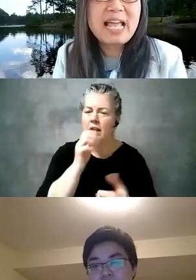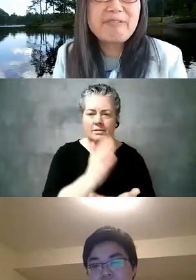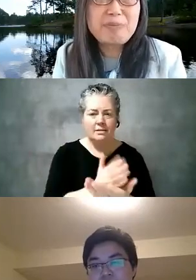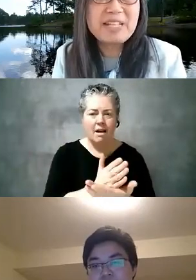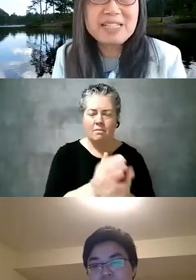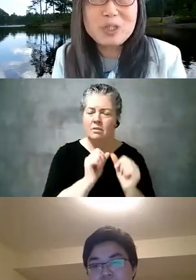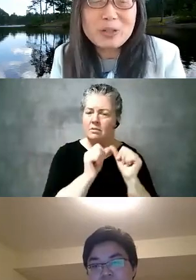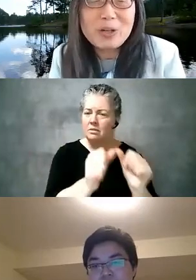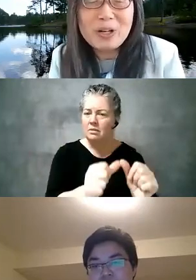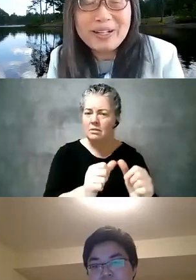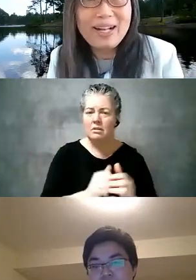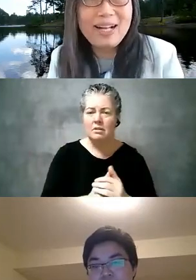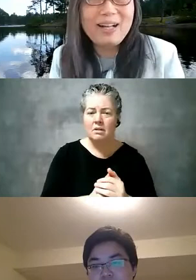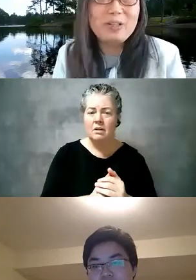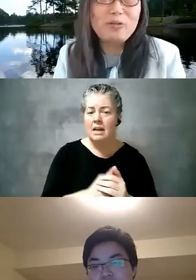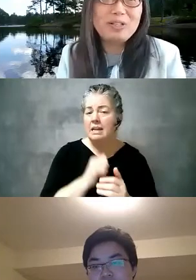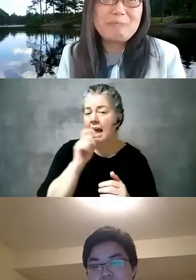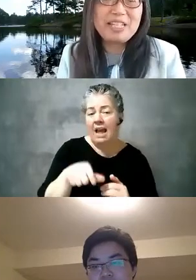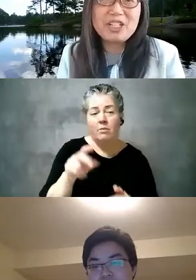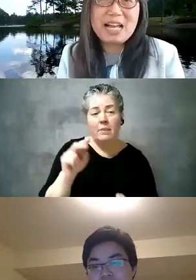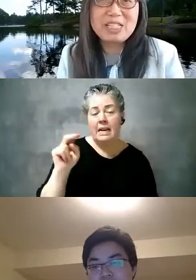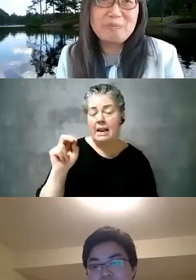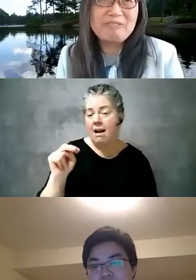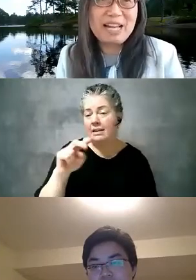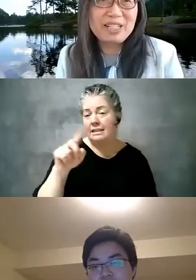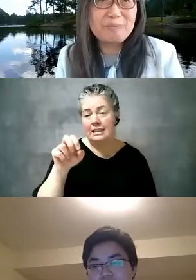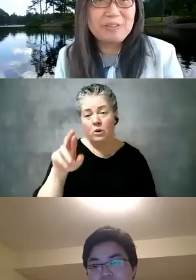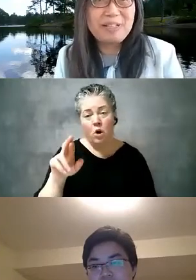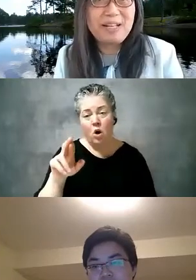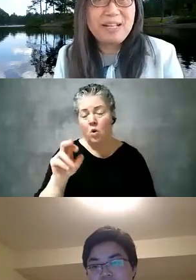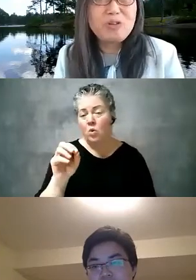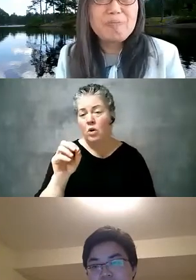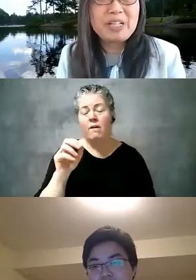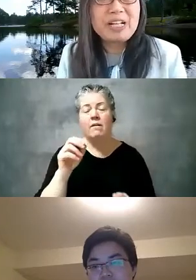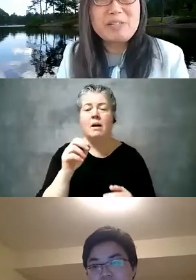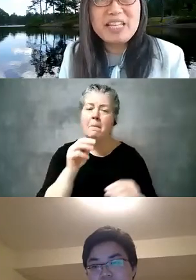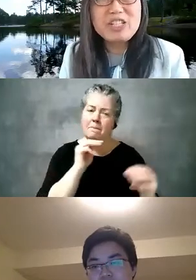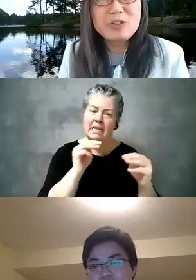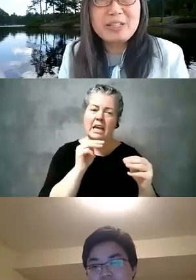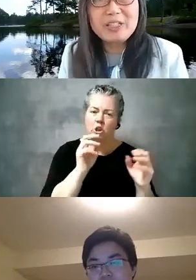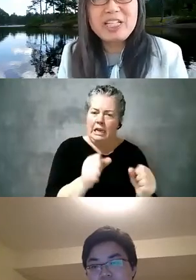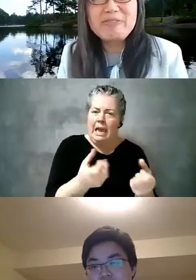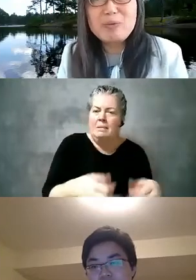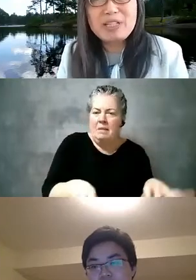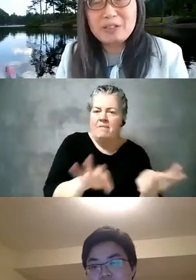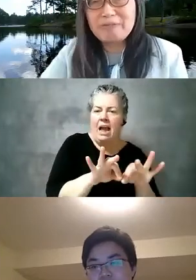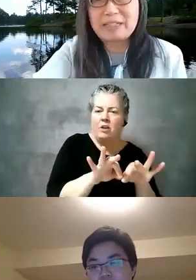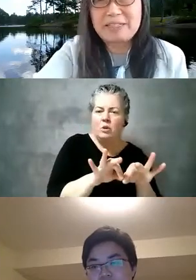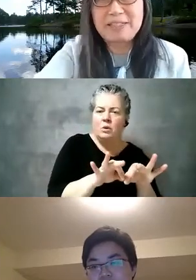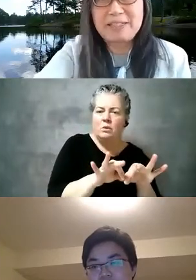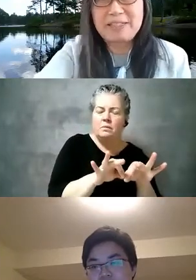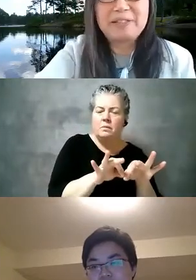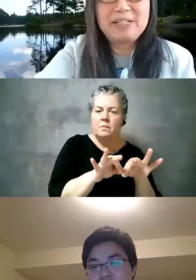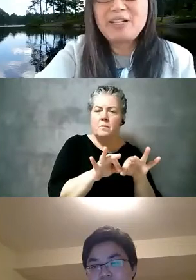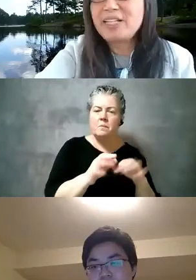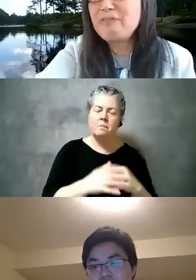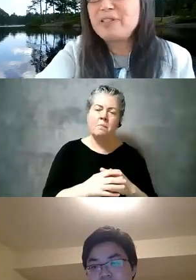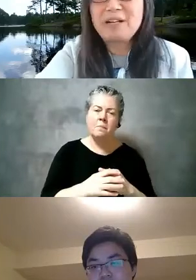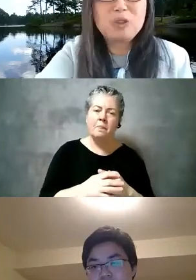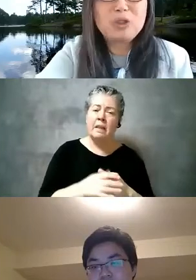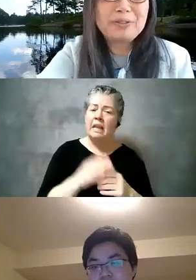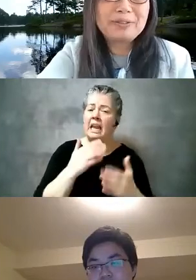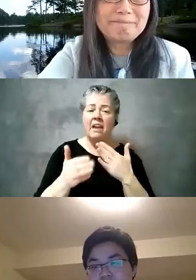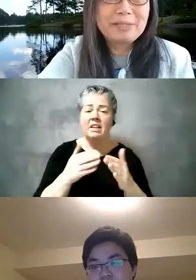Doesn't have to be non-zero for a mediation analysis to be valuable. So because mediation could occur even when the total effect is zero. So I'll give